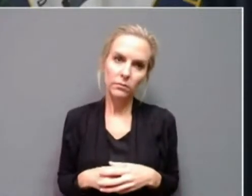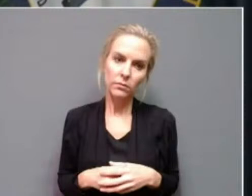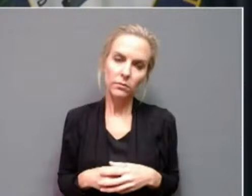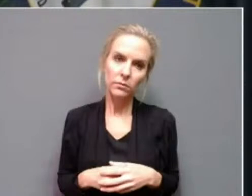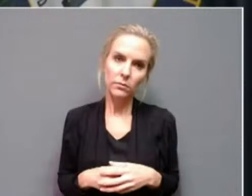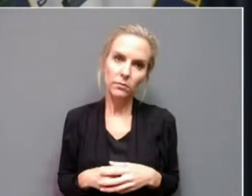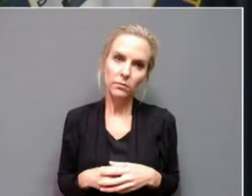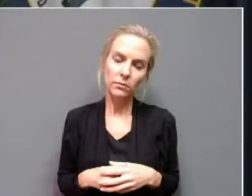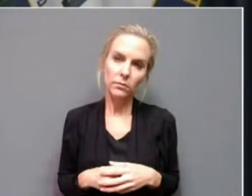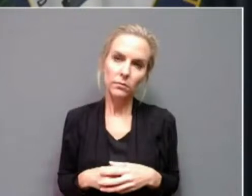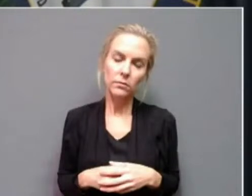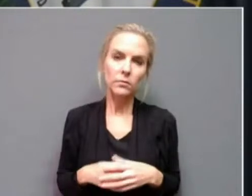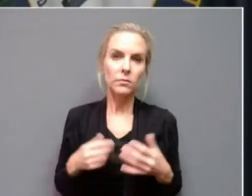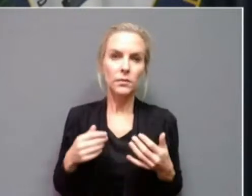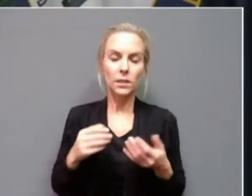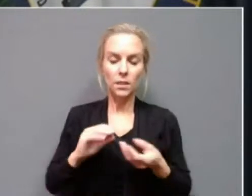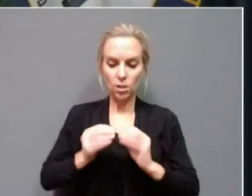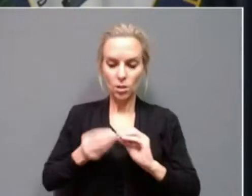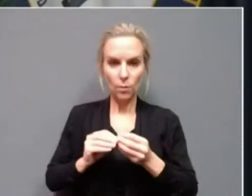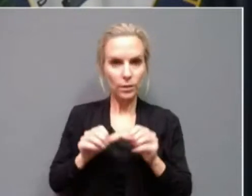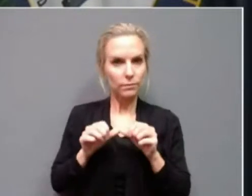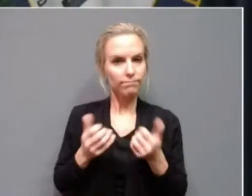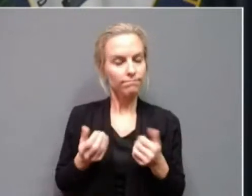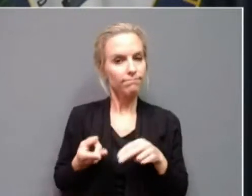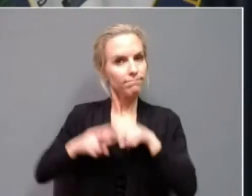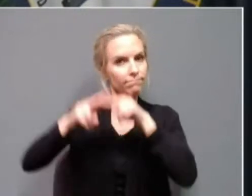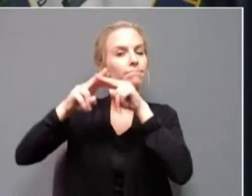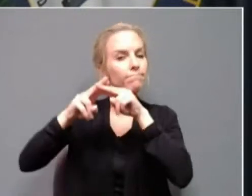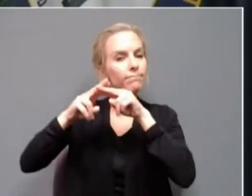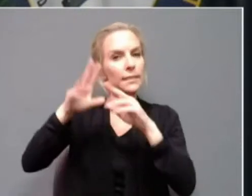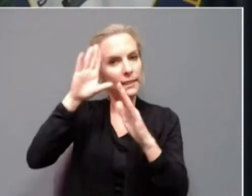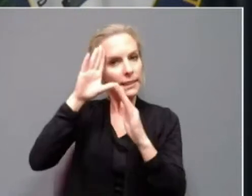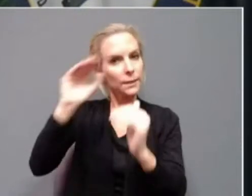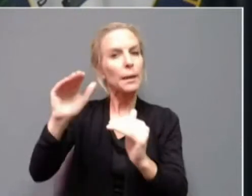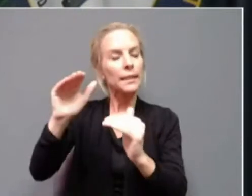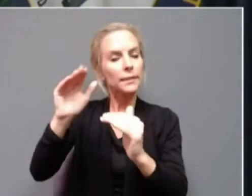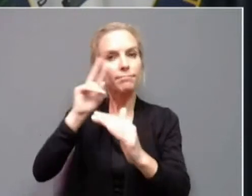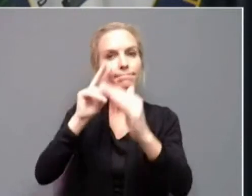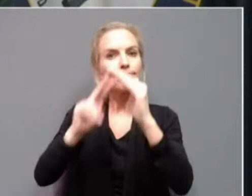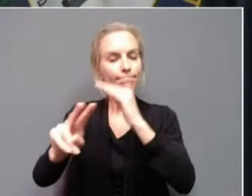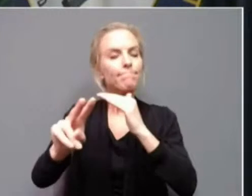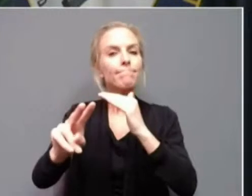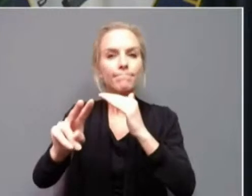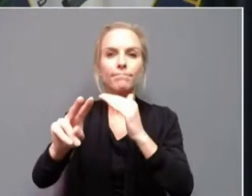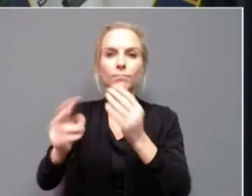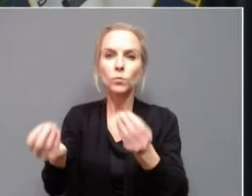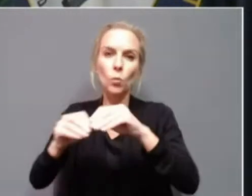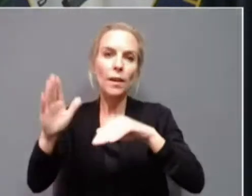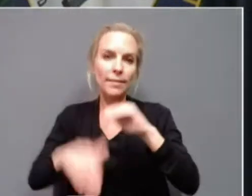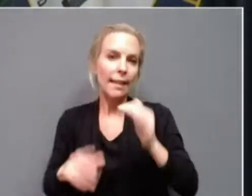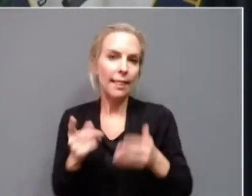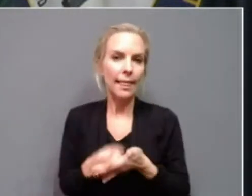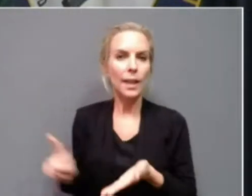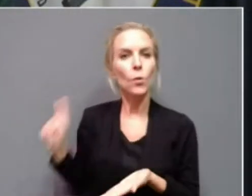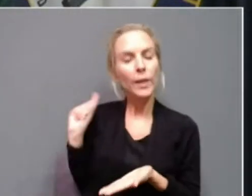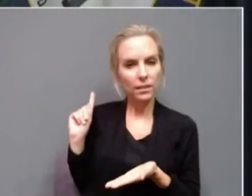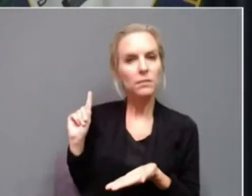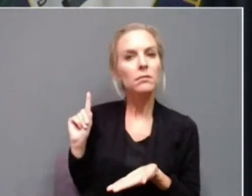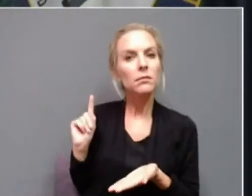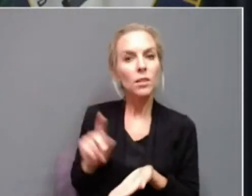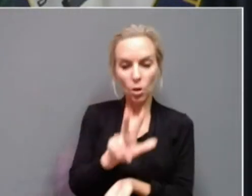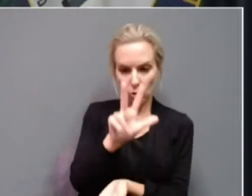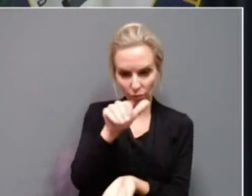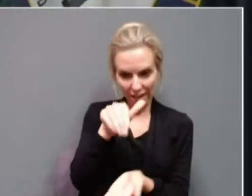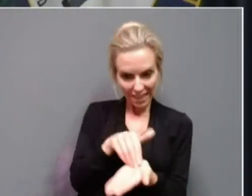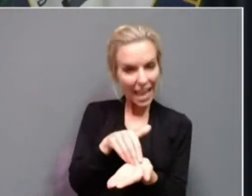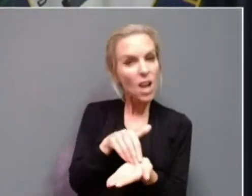Cases continue to rise. We expect this week to have more cases than we did last week. Having nearly 3,000 cases